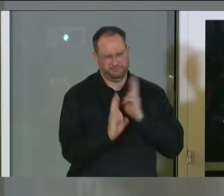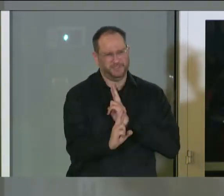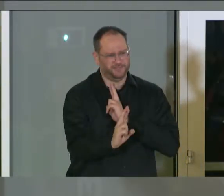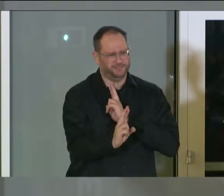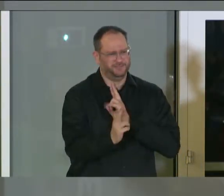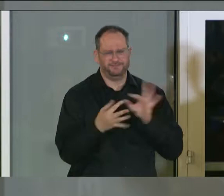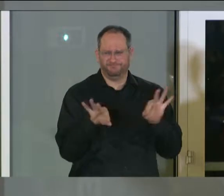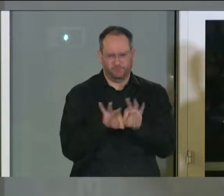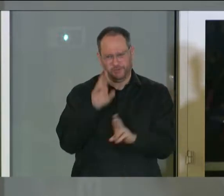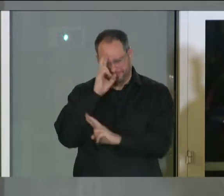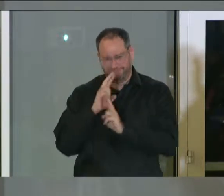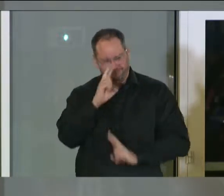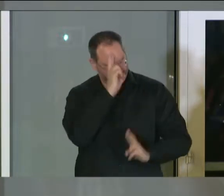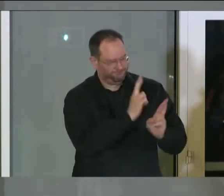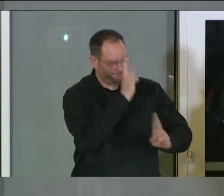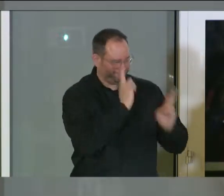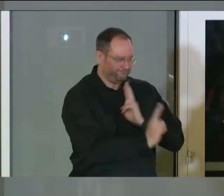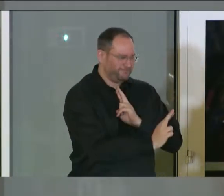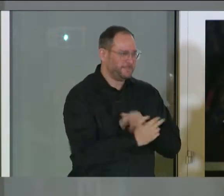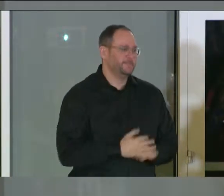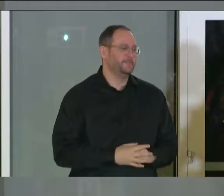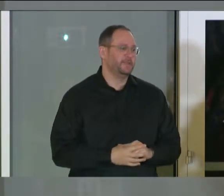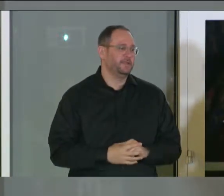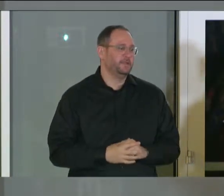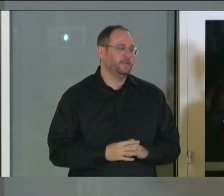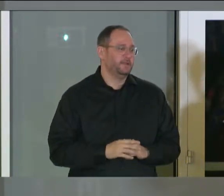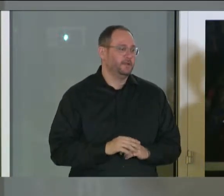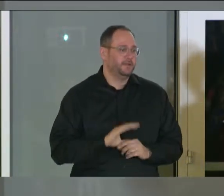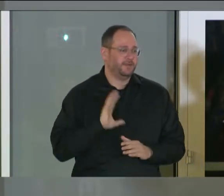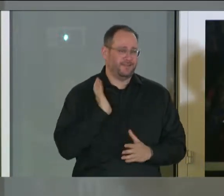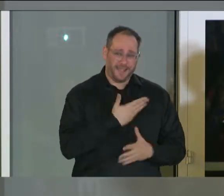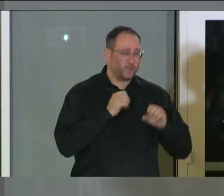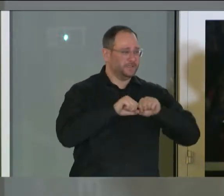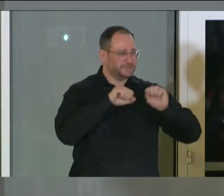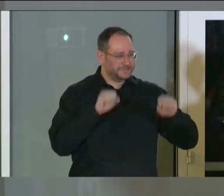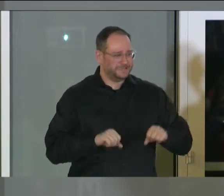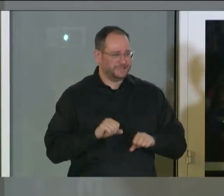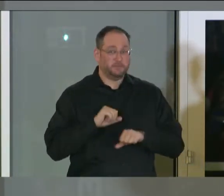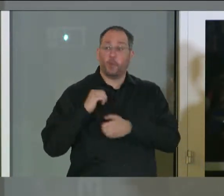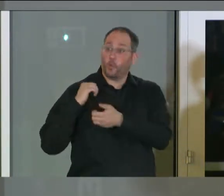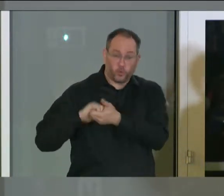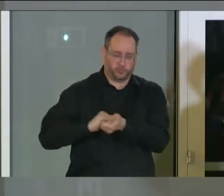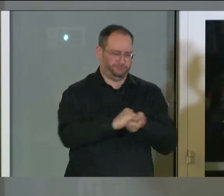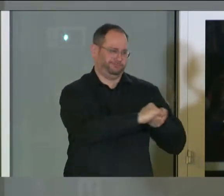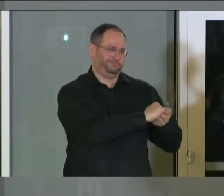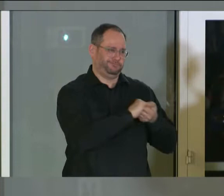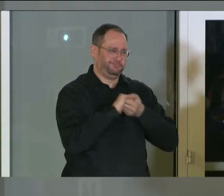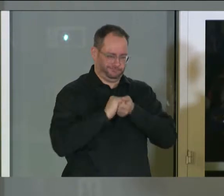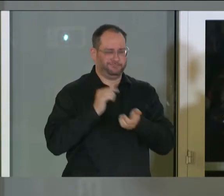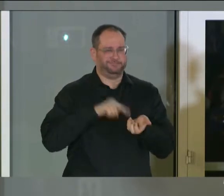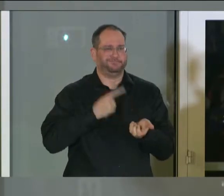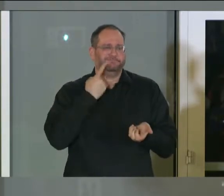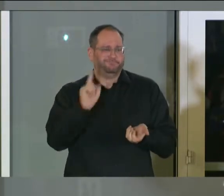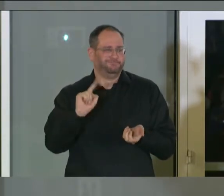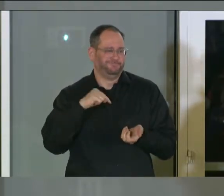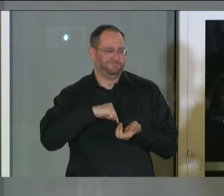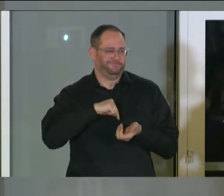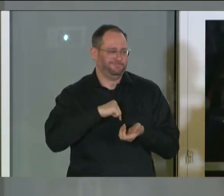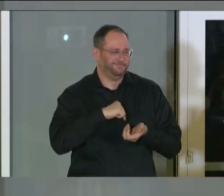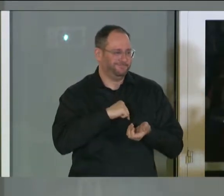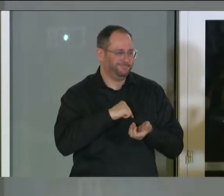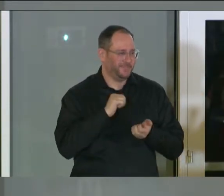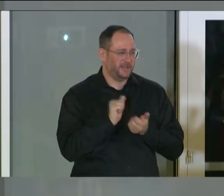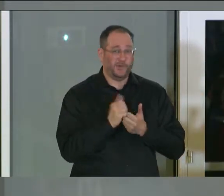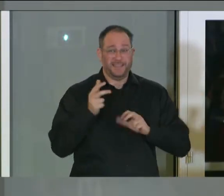how all of our systems could work better together in the significant investments that we make.